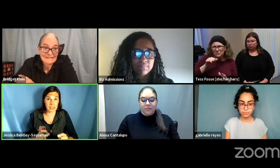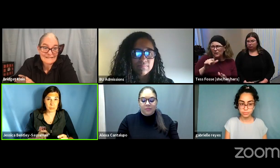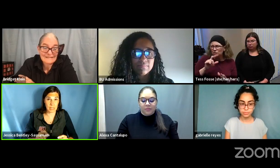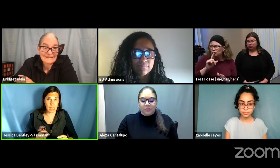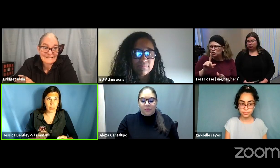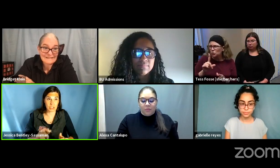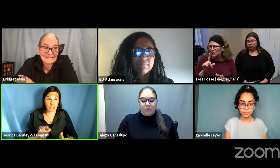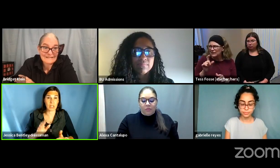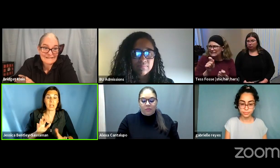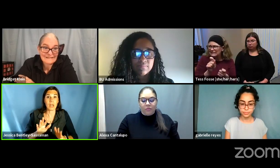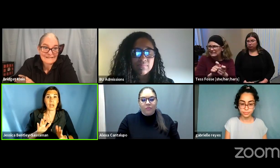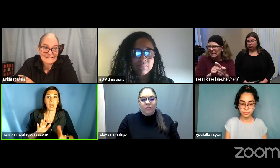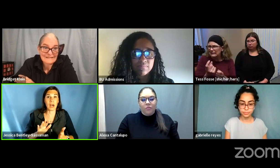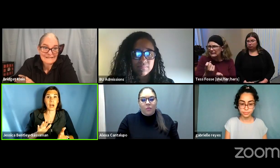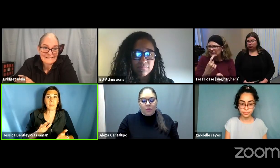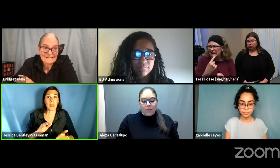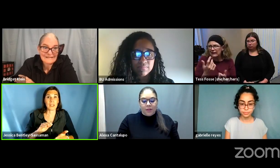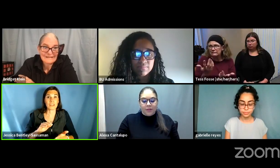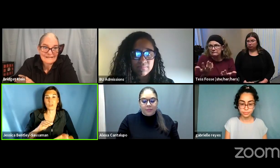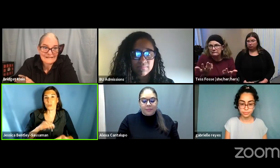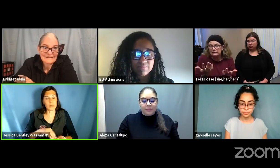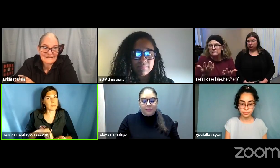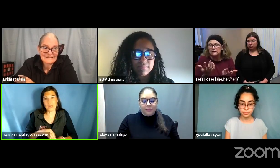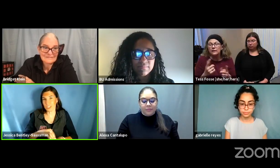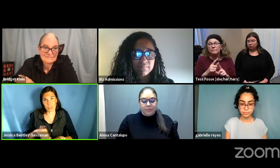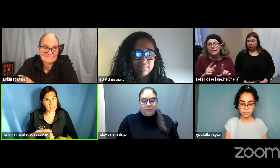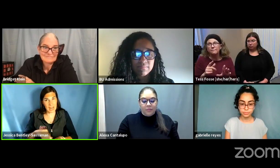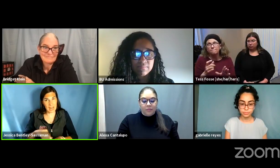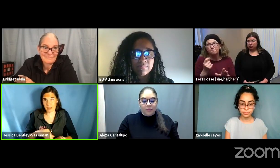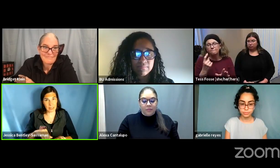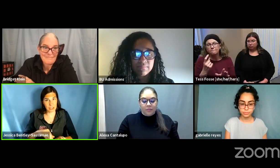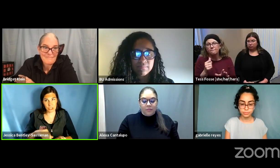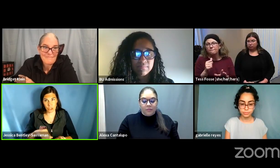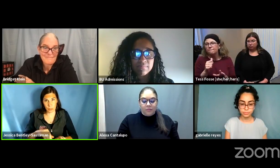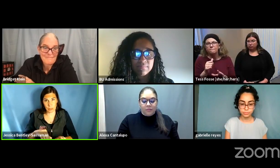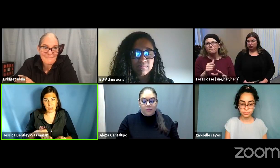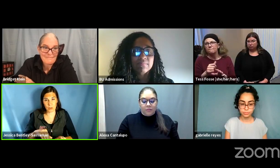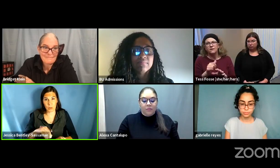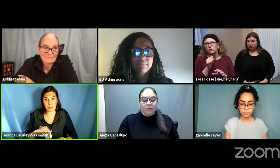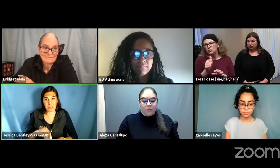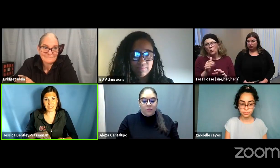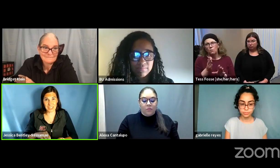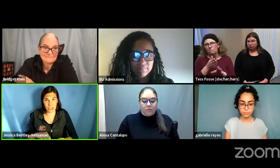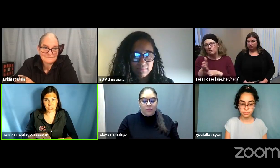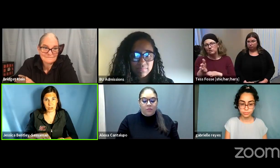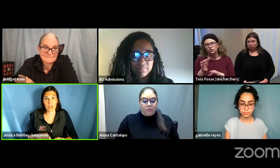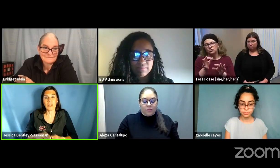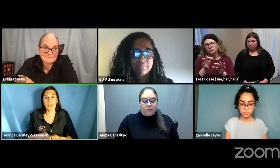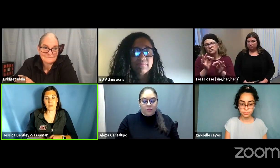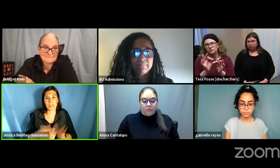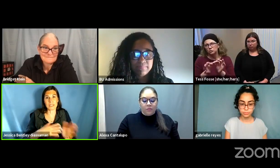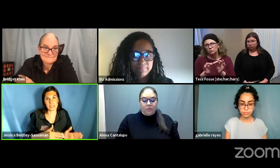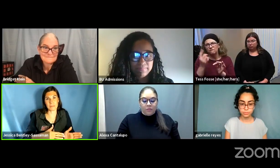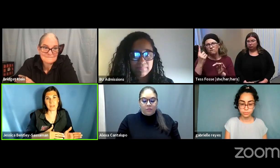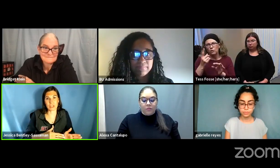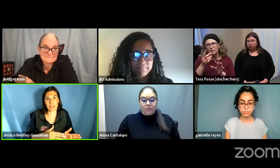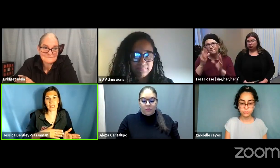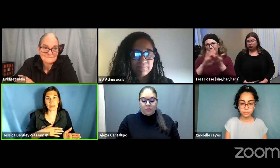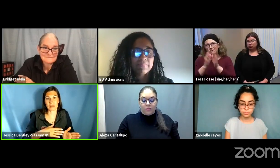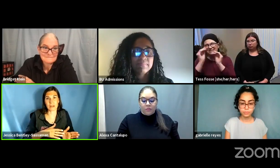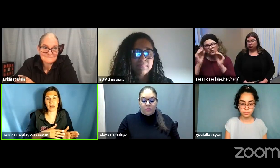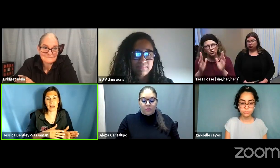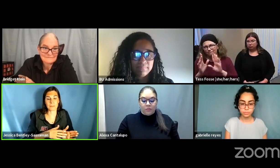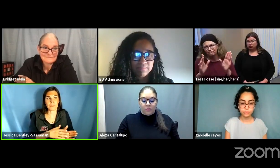being asked with that question. So you wouldn't major in ASL English interpreting if you want to be a teacher. You would need to major